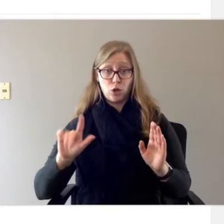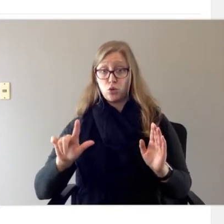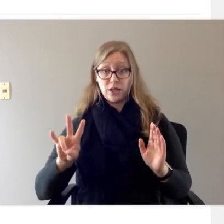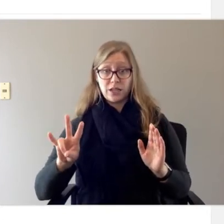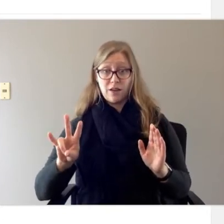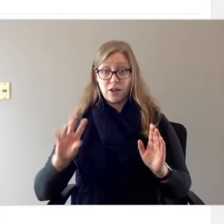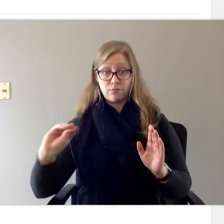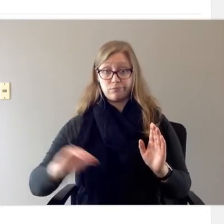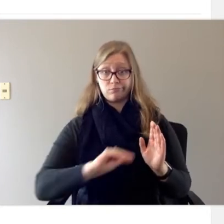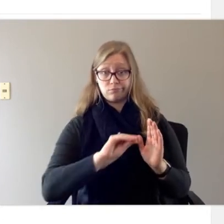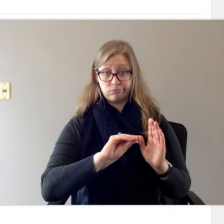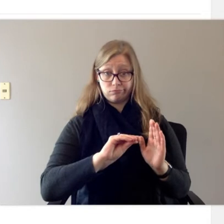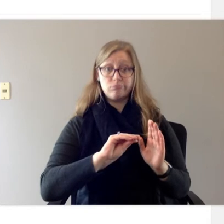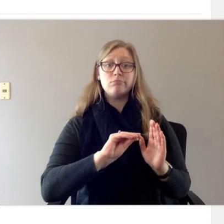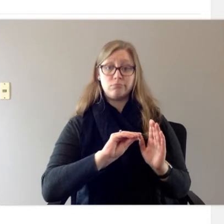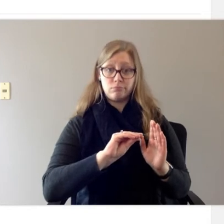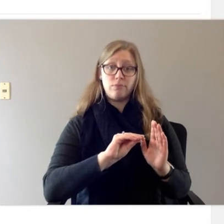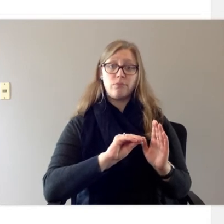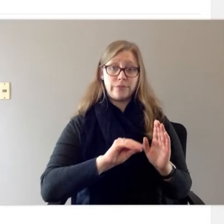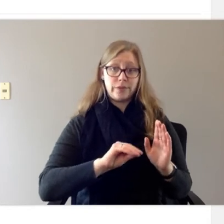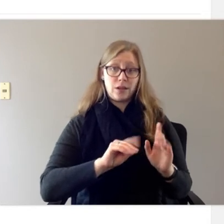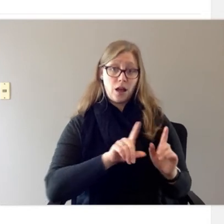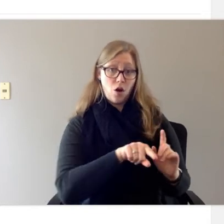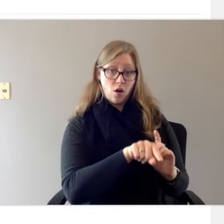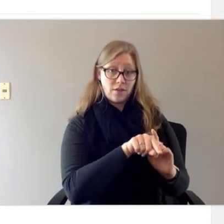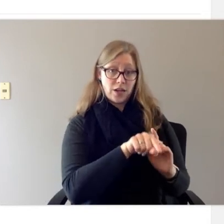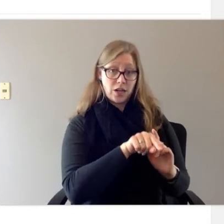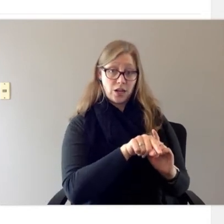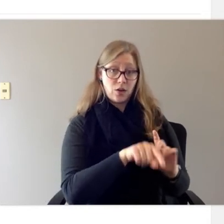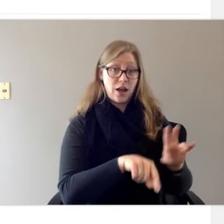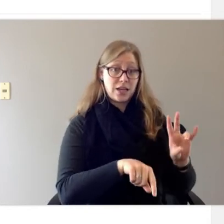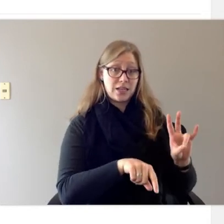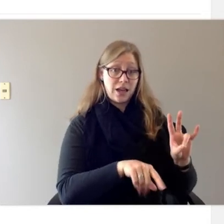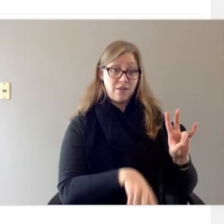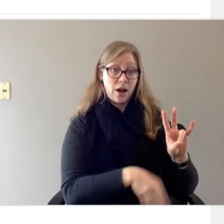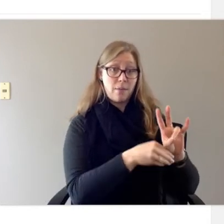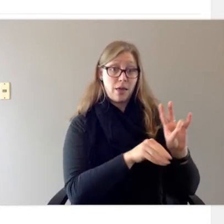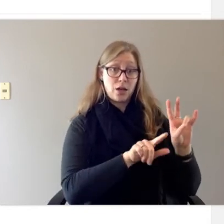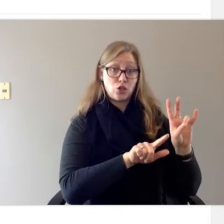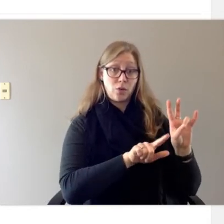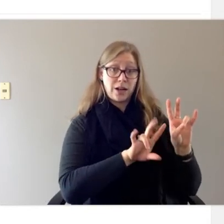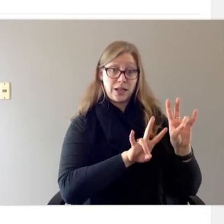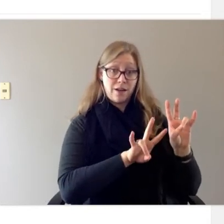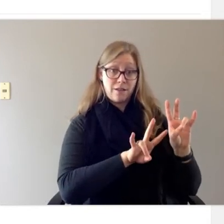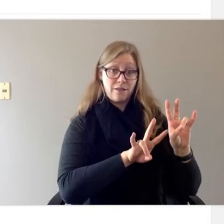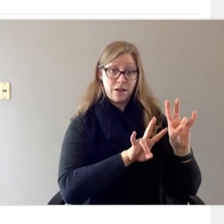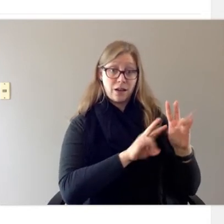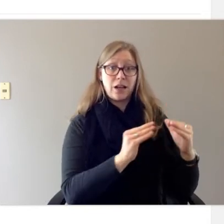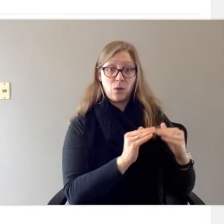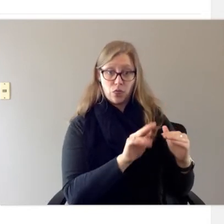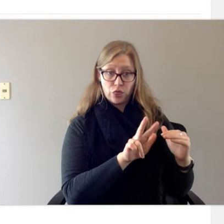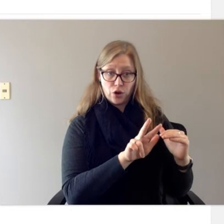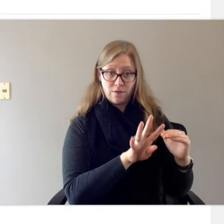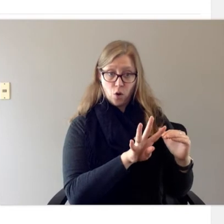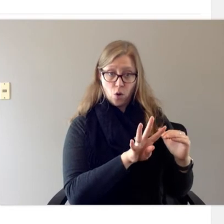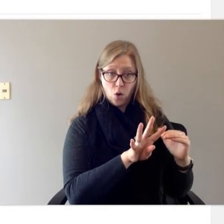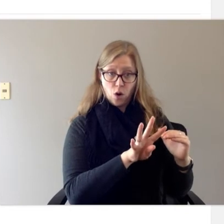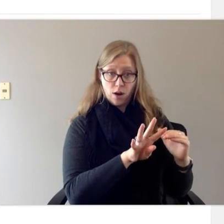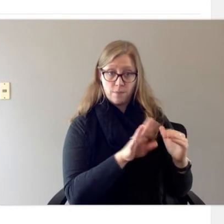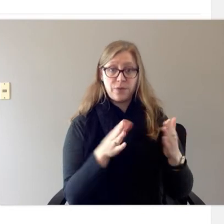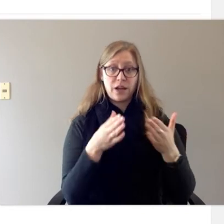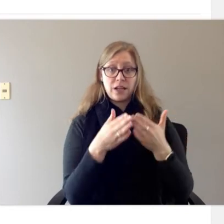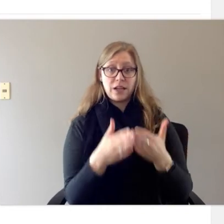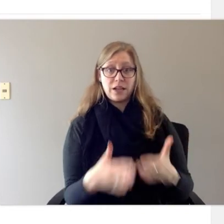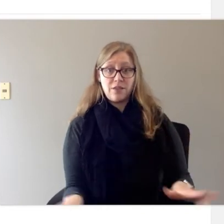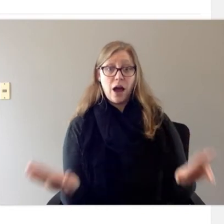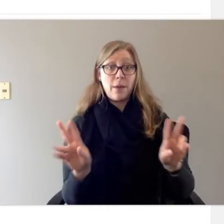constant term on the left side, but on the right side I'm going to have 7 plus 27, which is 34. Then I'm going to divide both sides